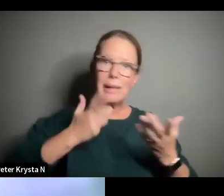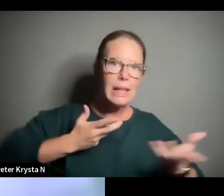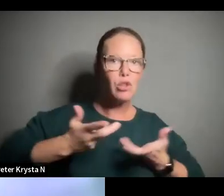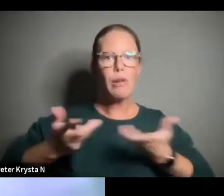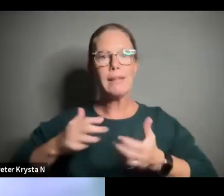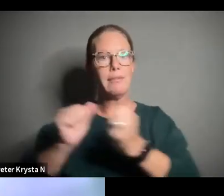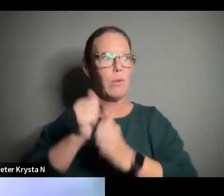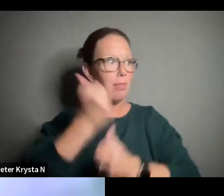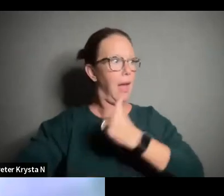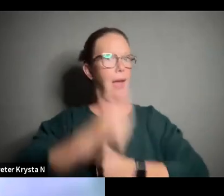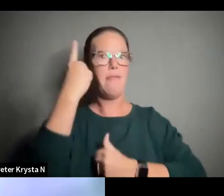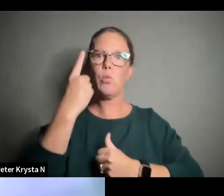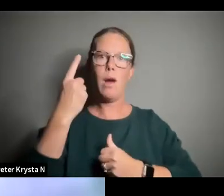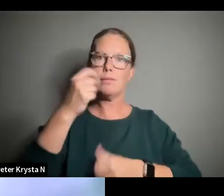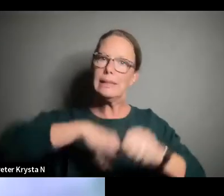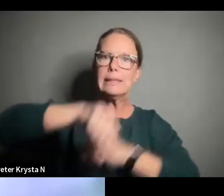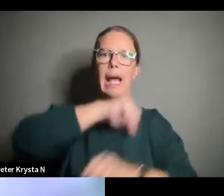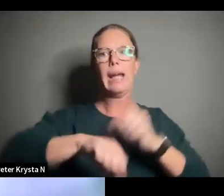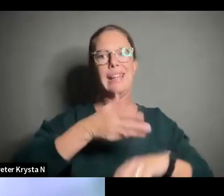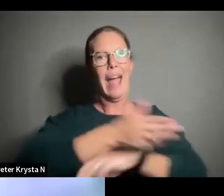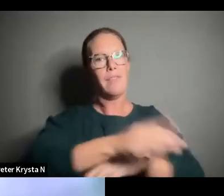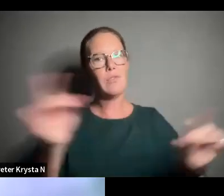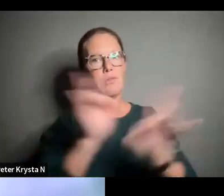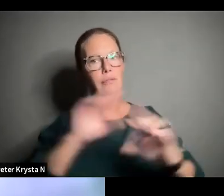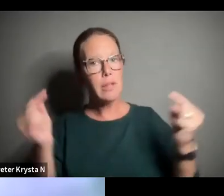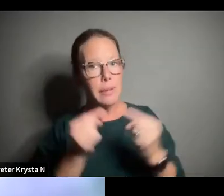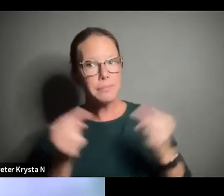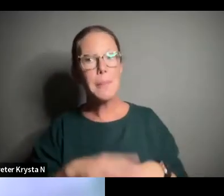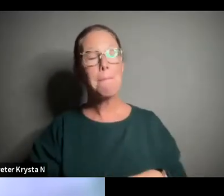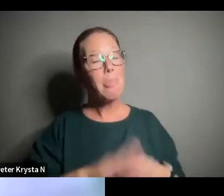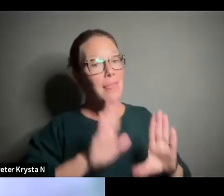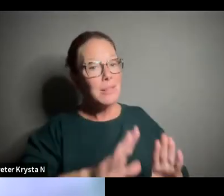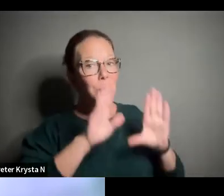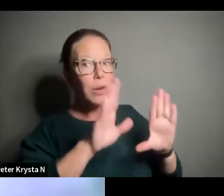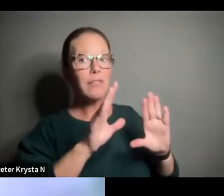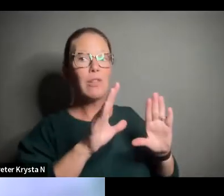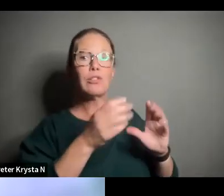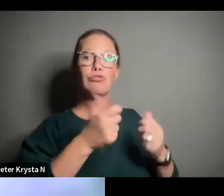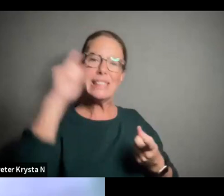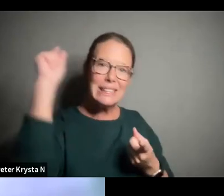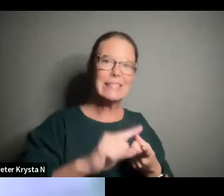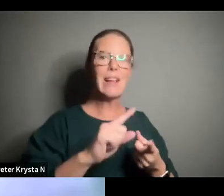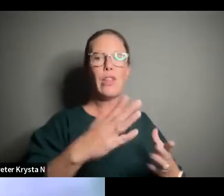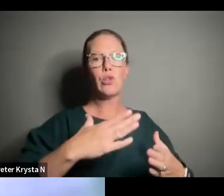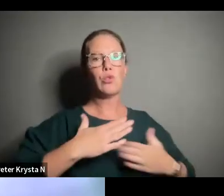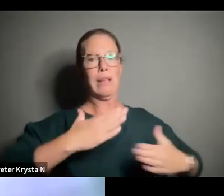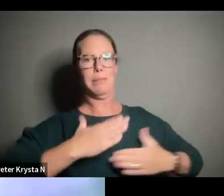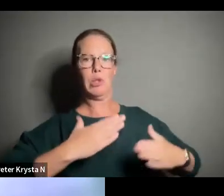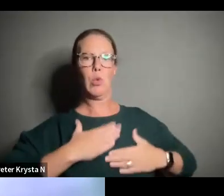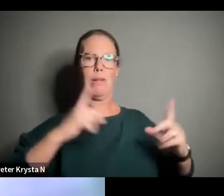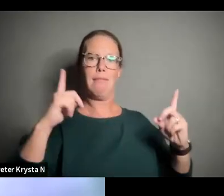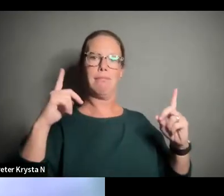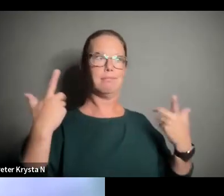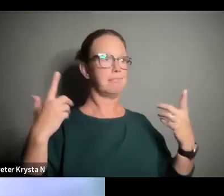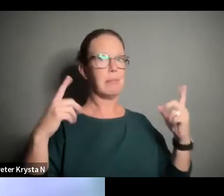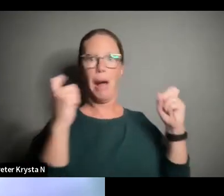else in society after this catastrophic injury. And how wonderful to cut down on all those respiratory complications, because that